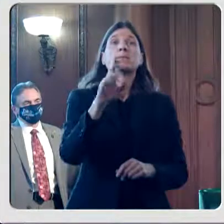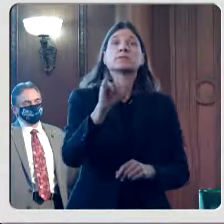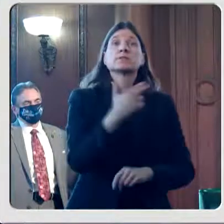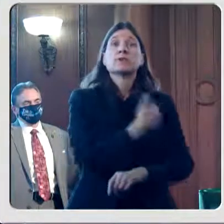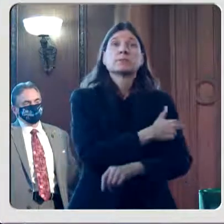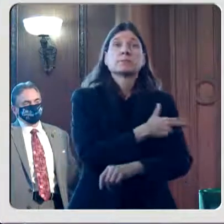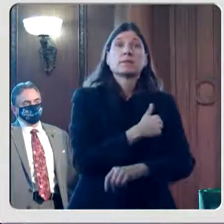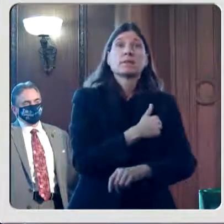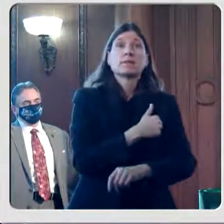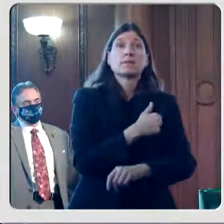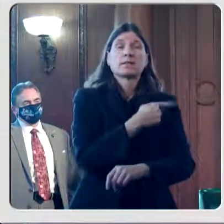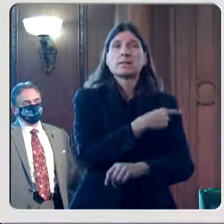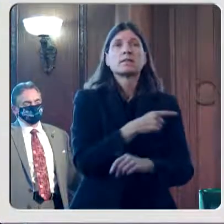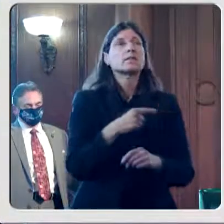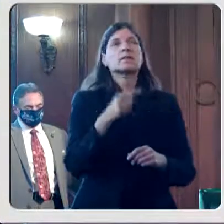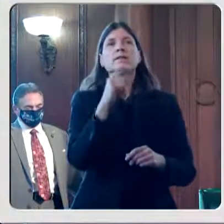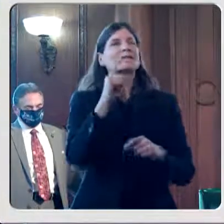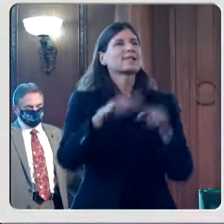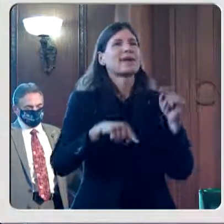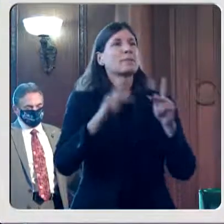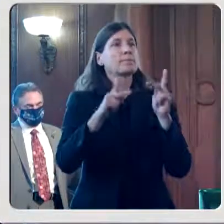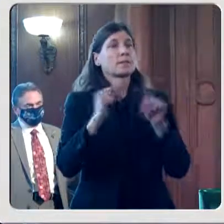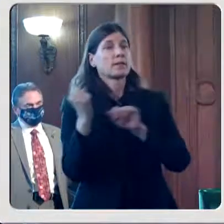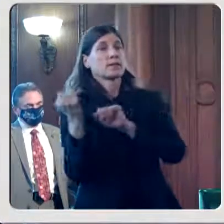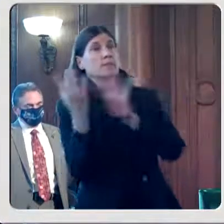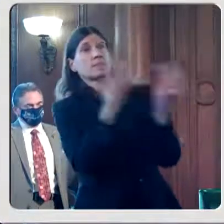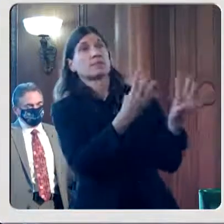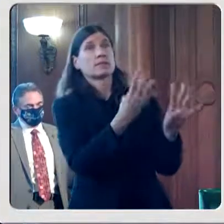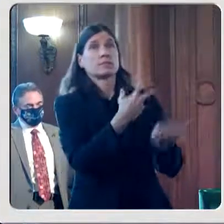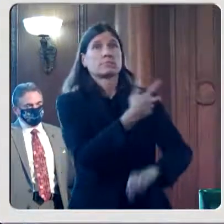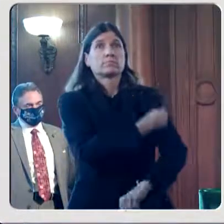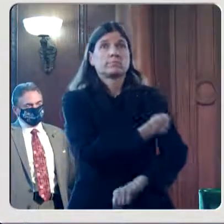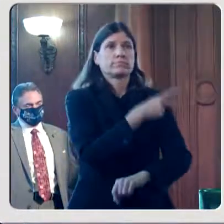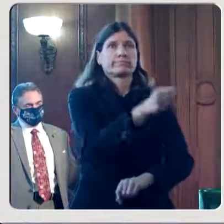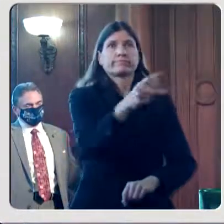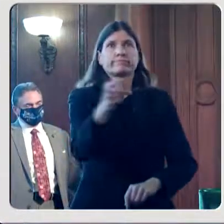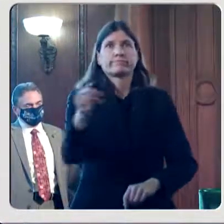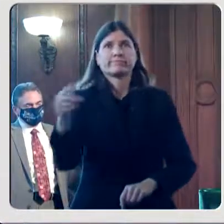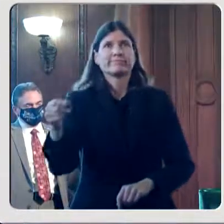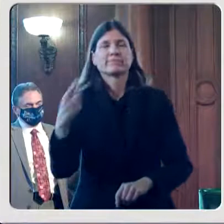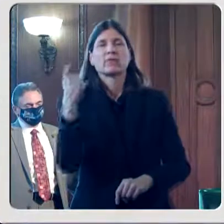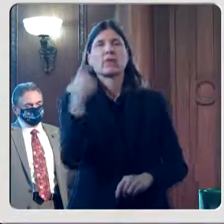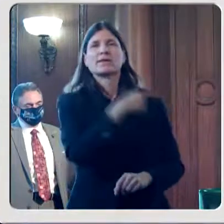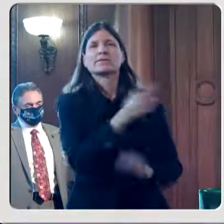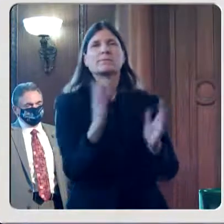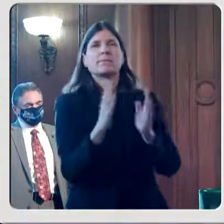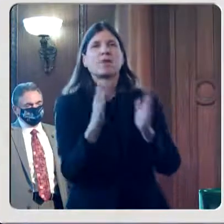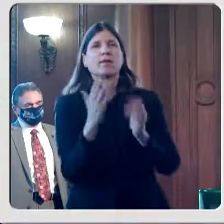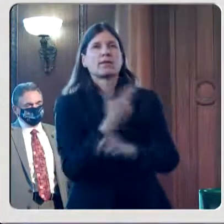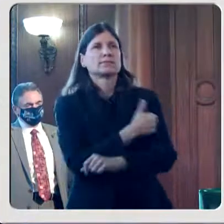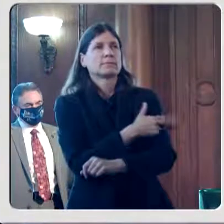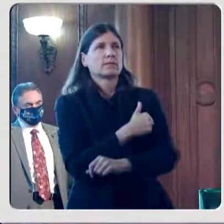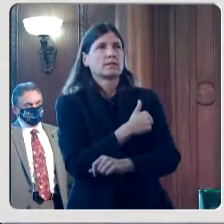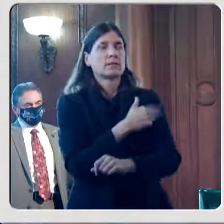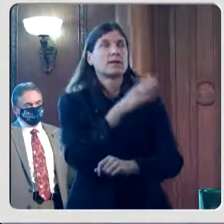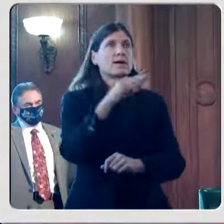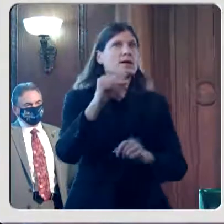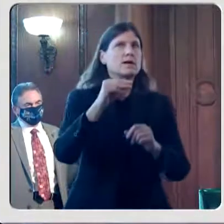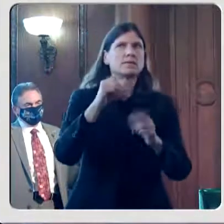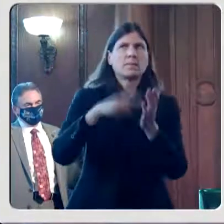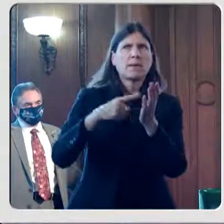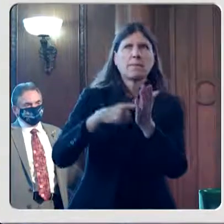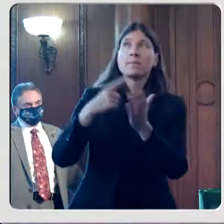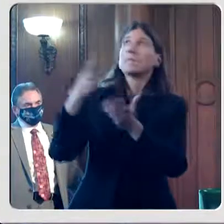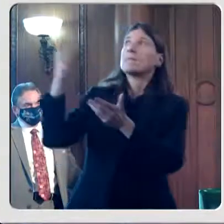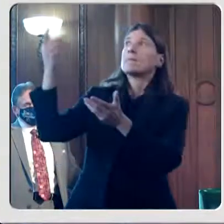up. The change has been early on where we set a capacity for ourselves of about 1,000 a week, which really hasn't changed. We weren't sure